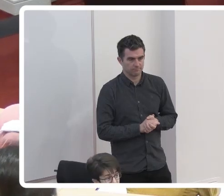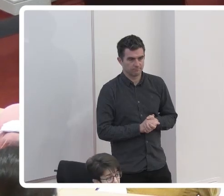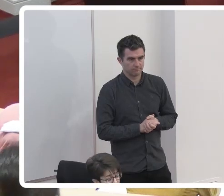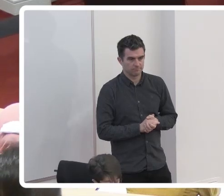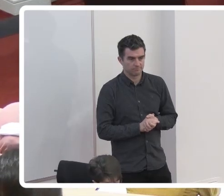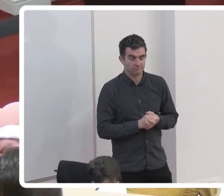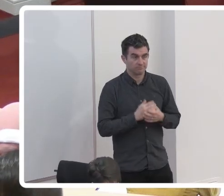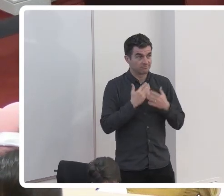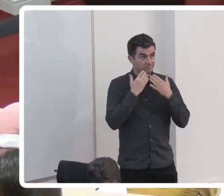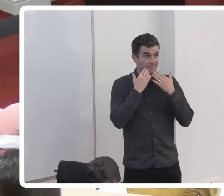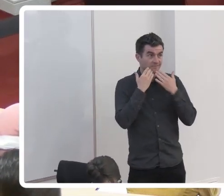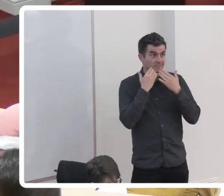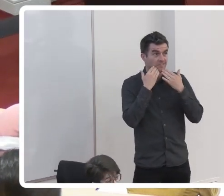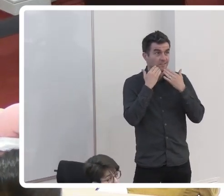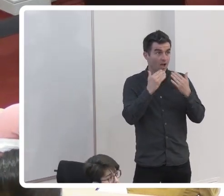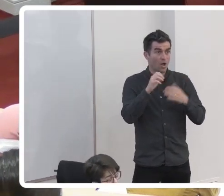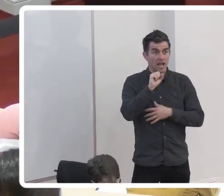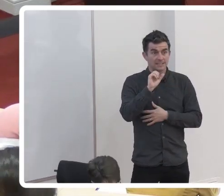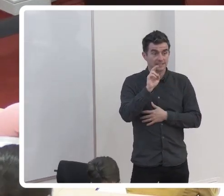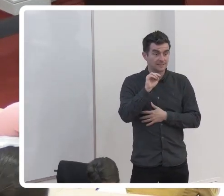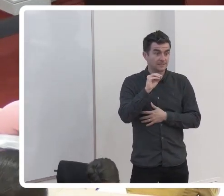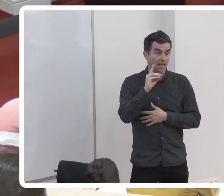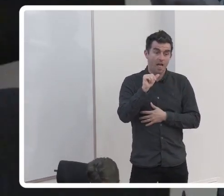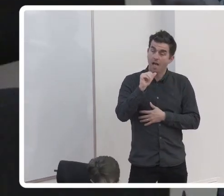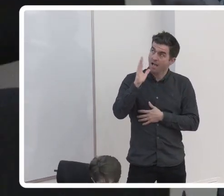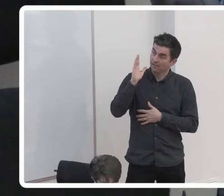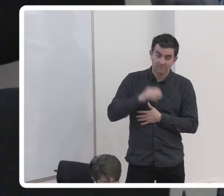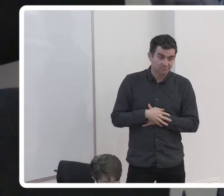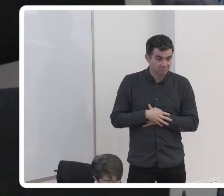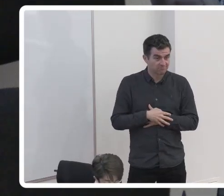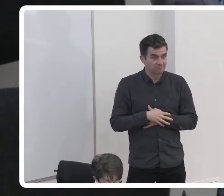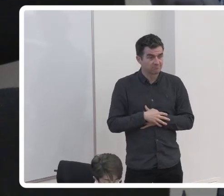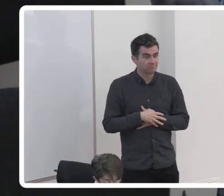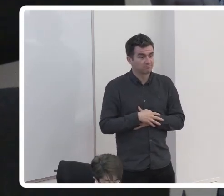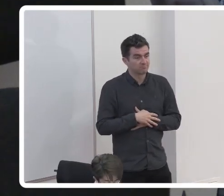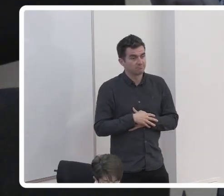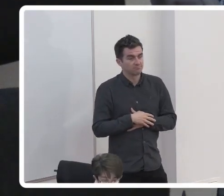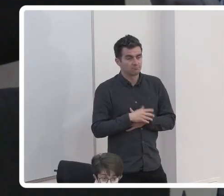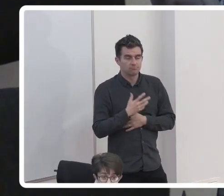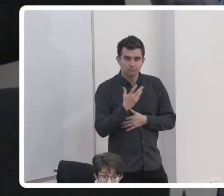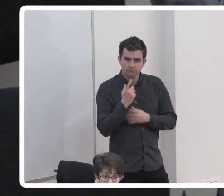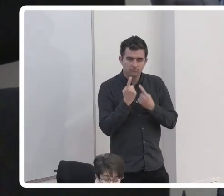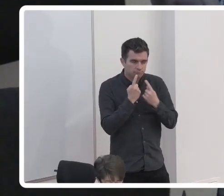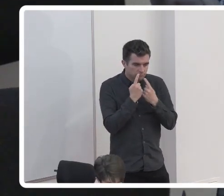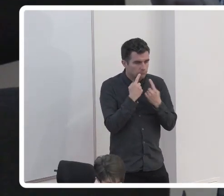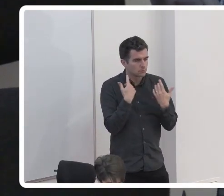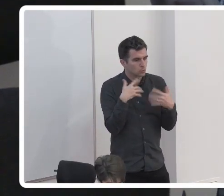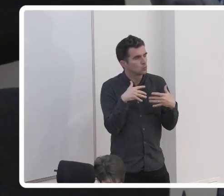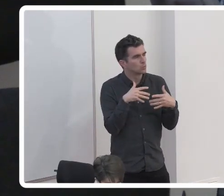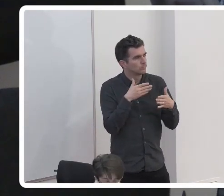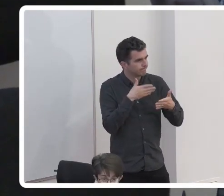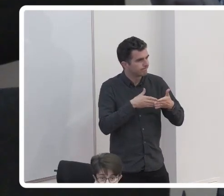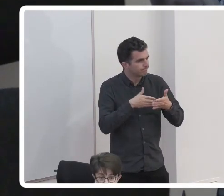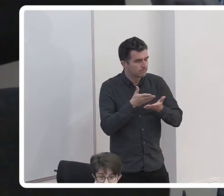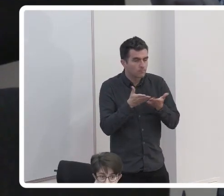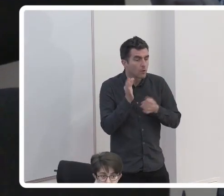disabilities experience in Croatia and what needs to be changed kind of on a national and also an EU level to access those rights.